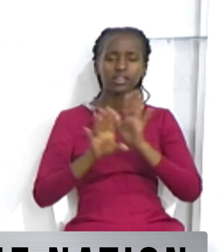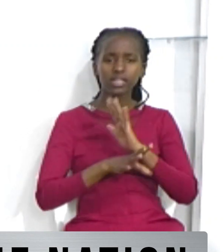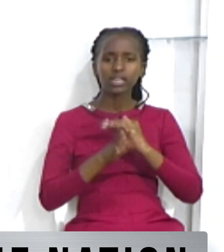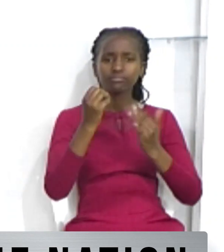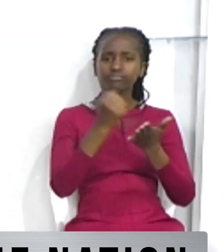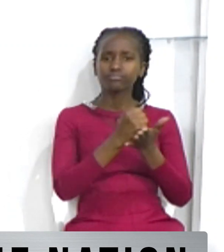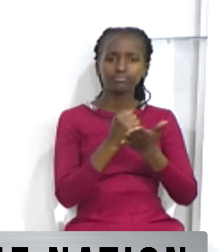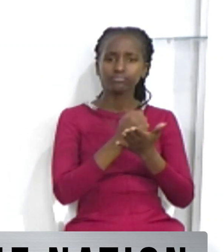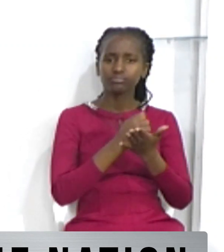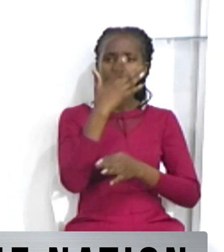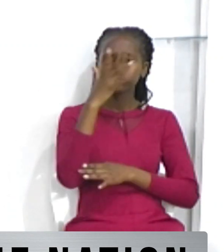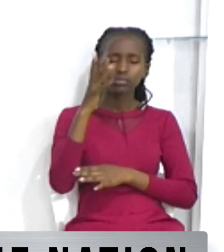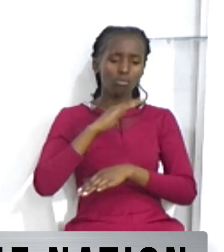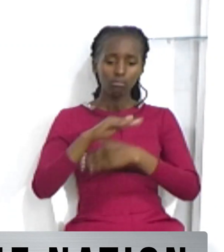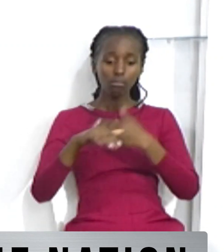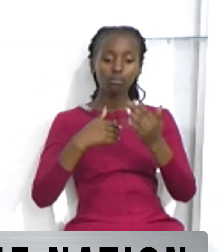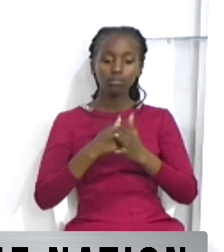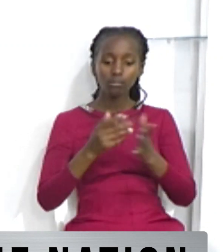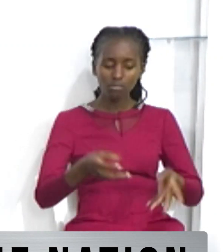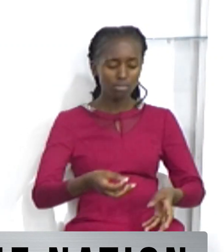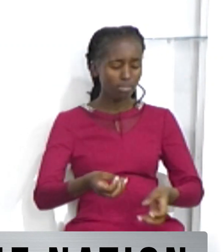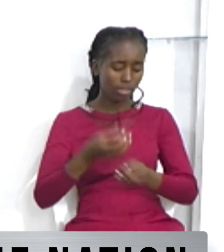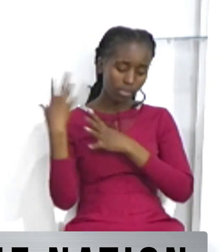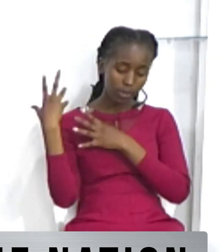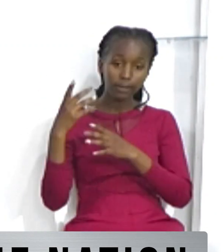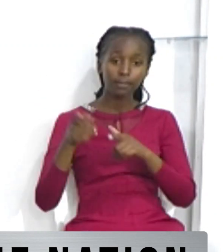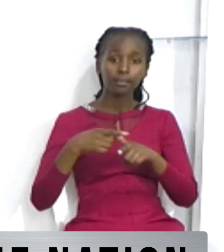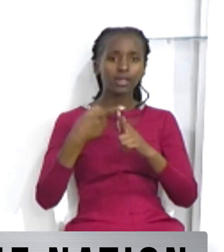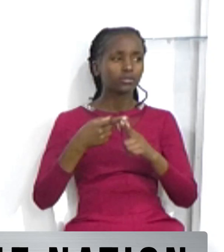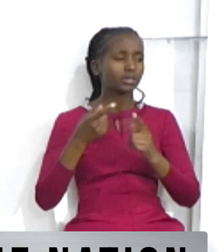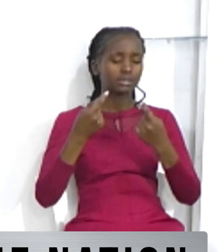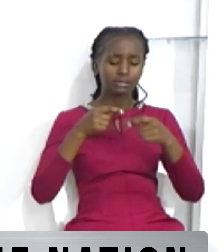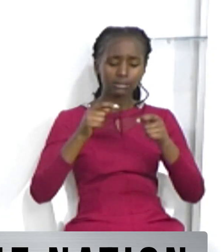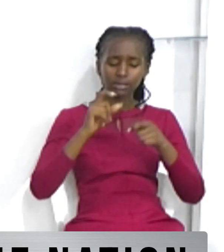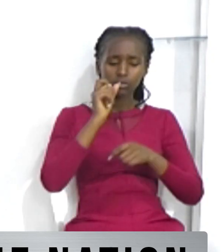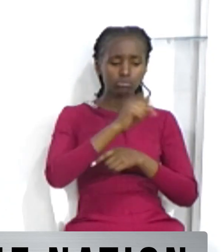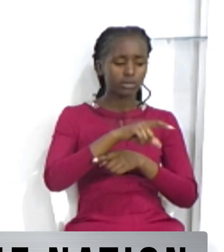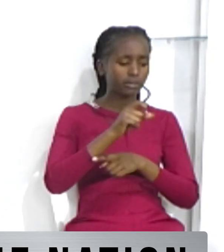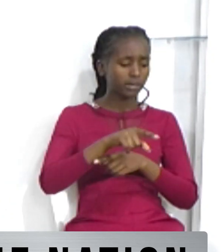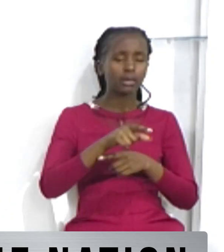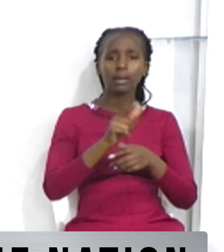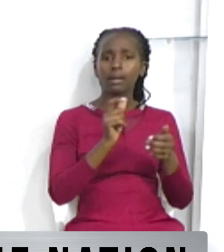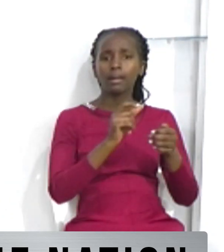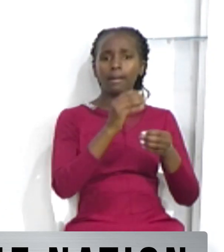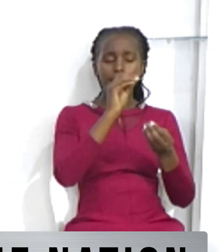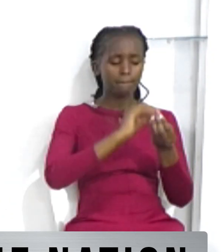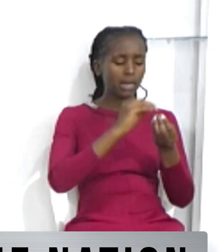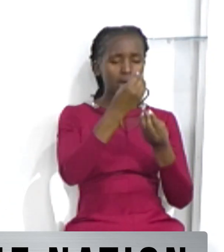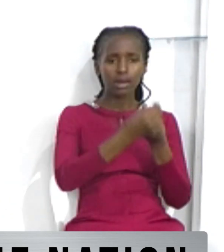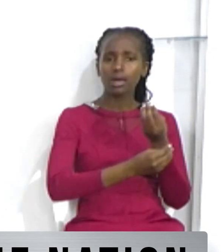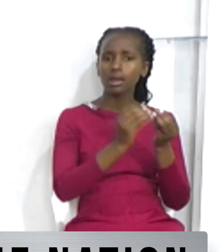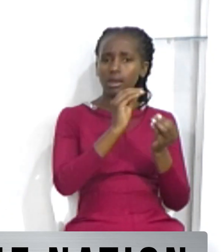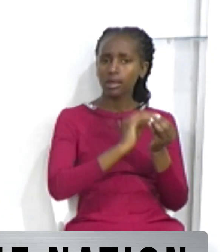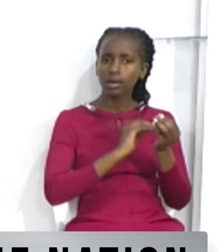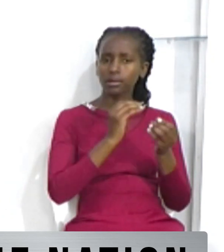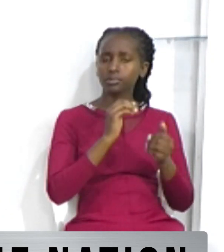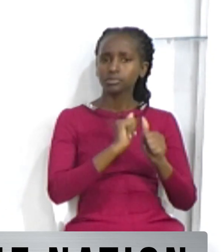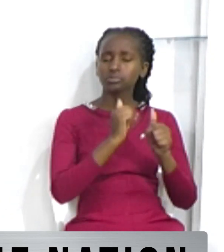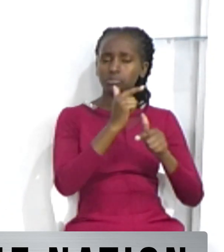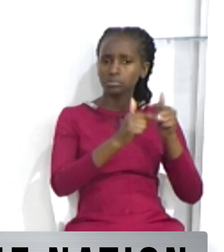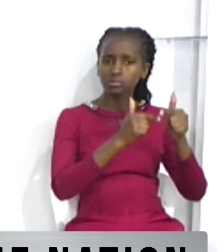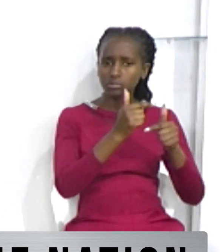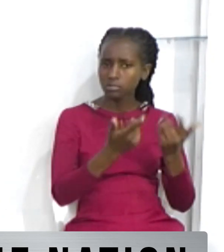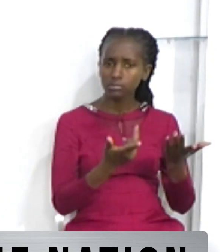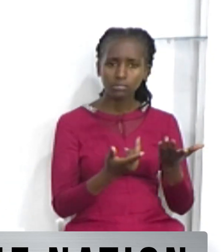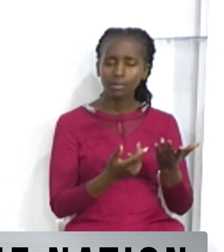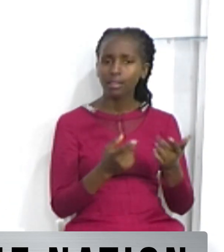were cut. Then we moved to bananas because maybe there was some return. People